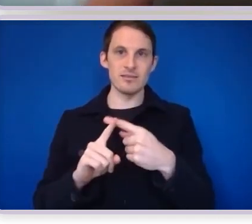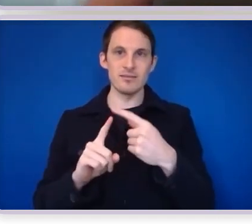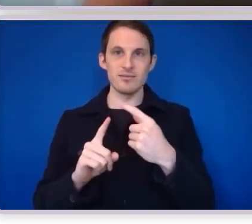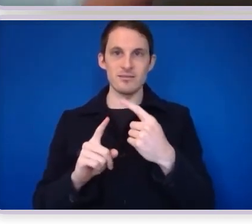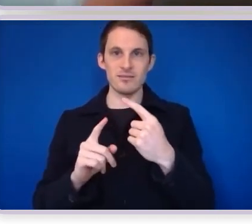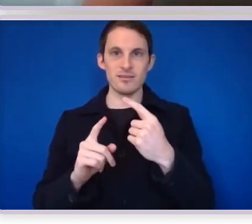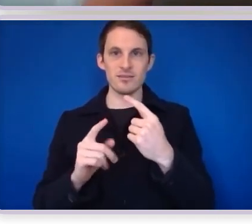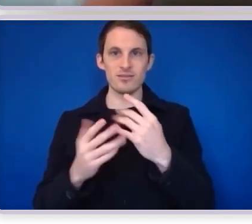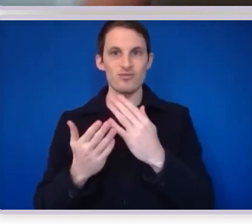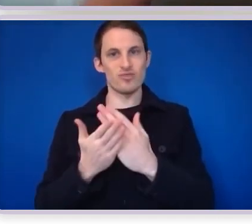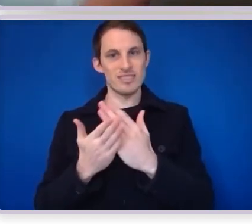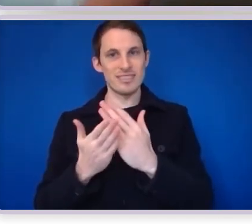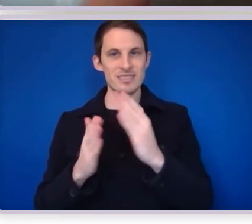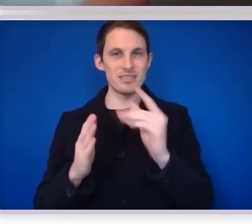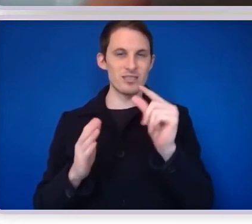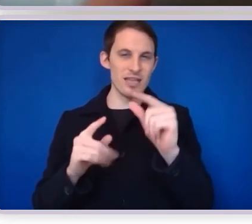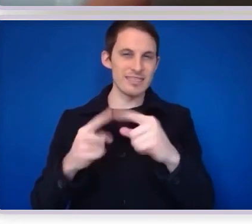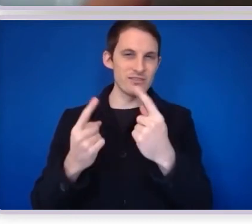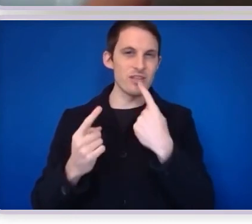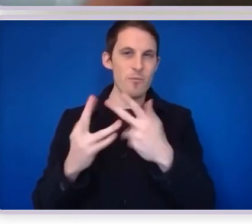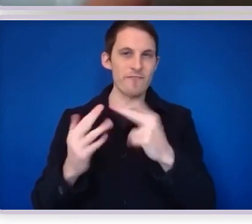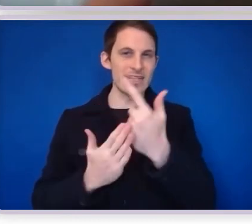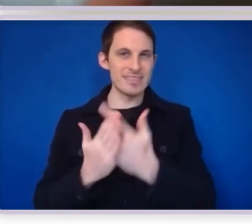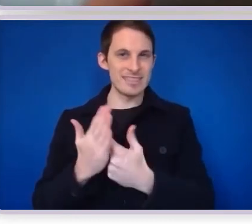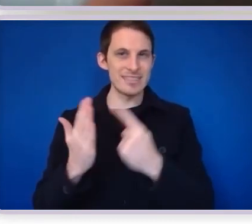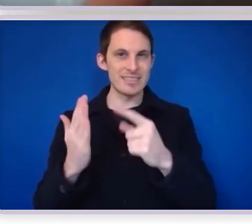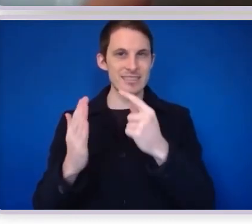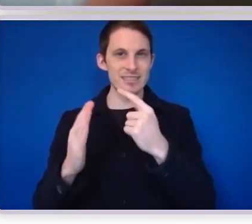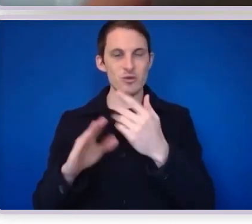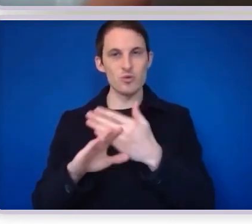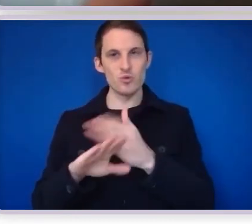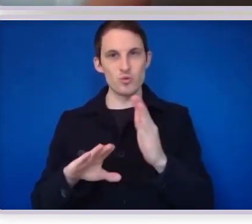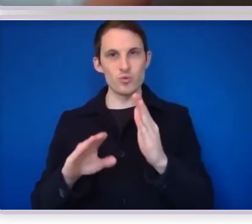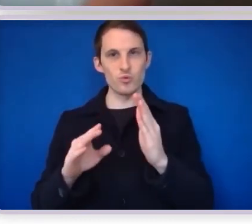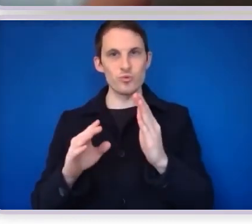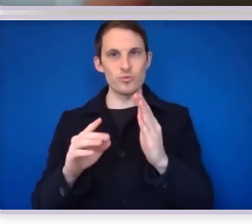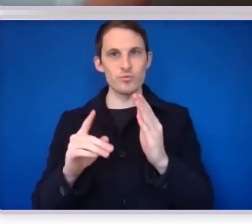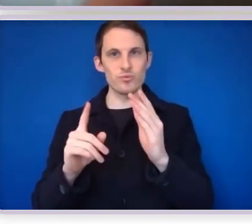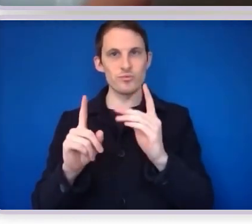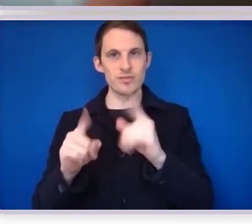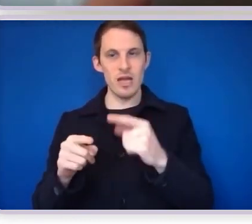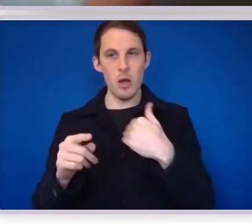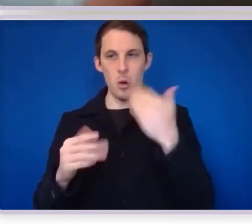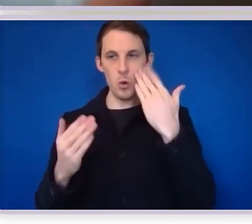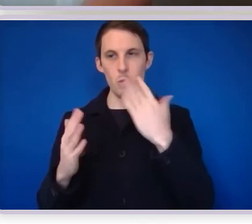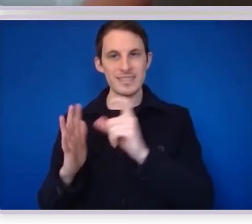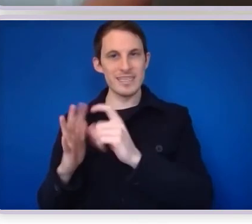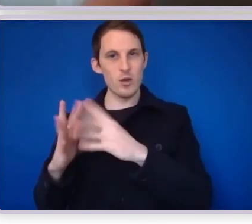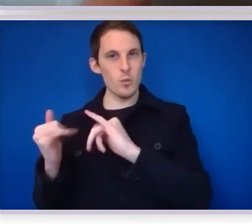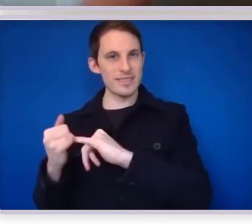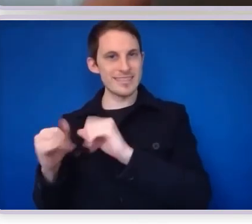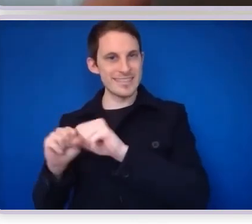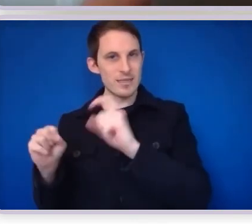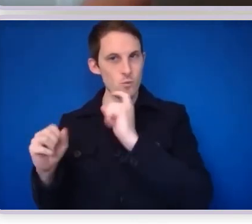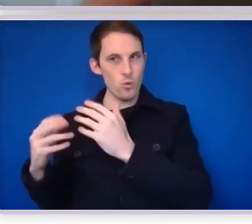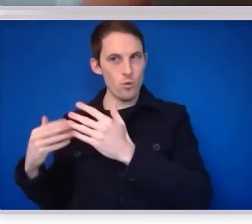it's a slightly different type of list. So this is a bit of a new start. I'm not sure when the DWES system will finish. I know it's still